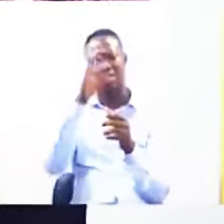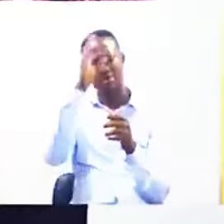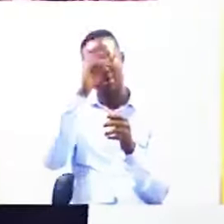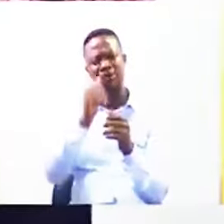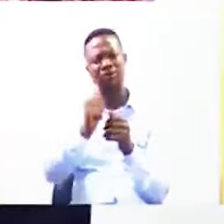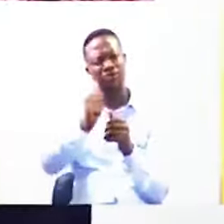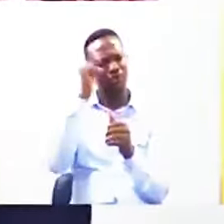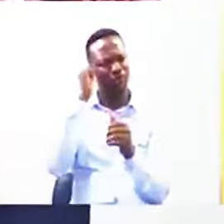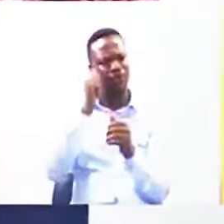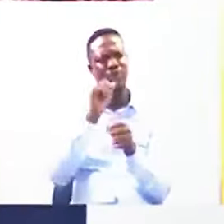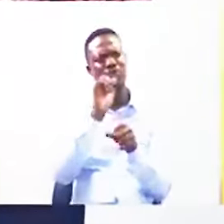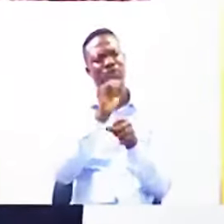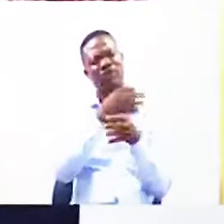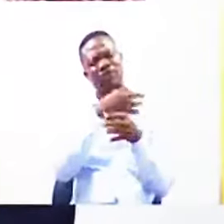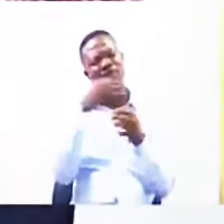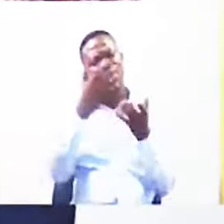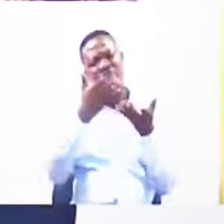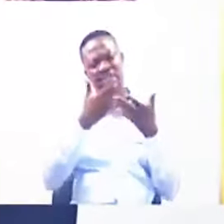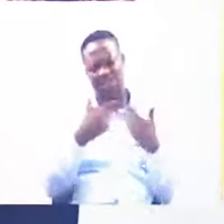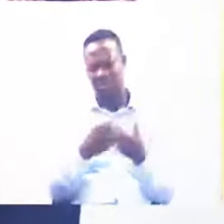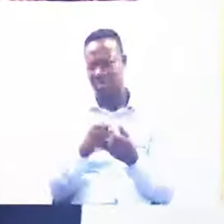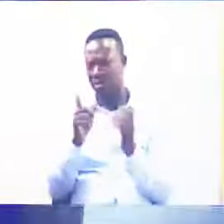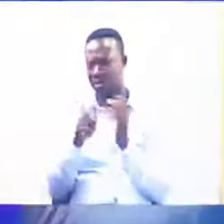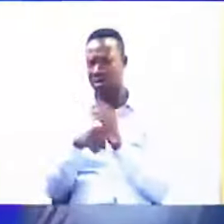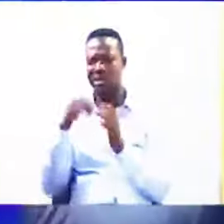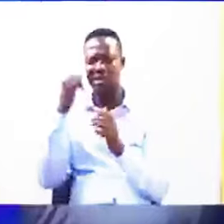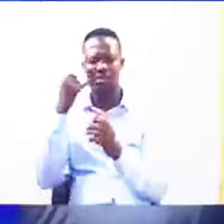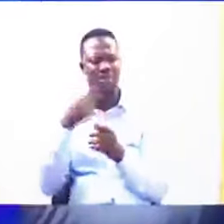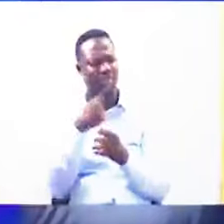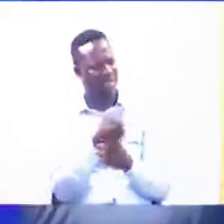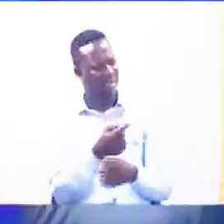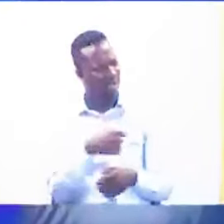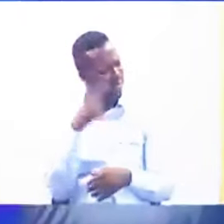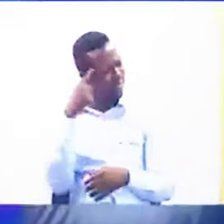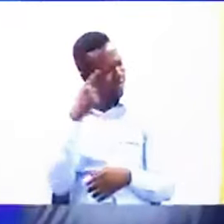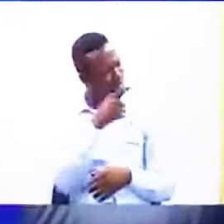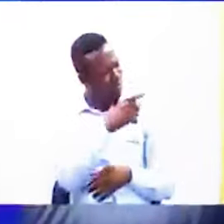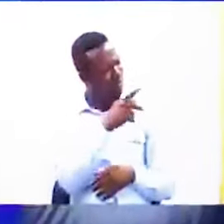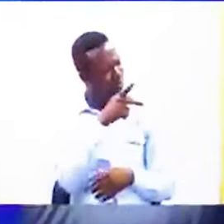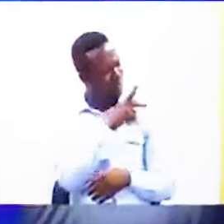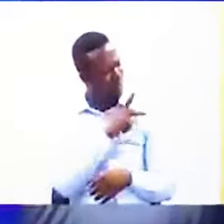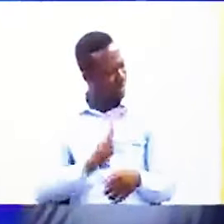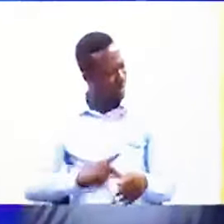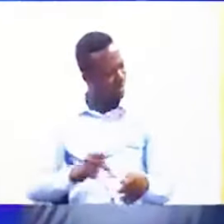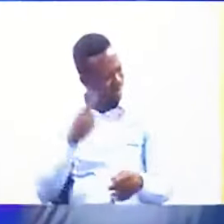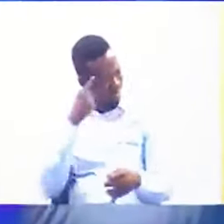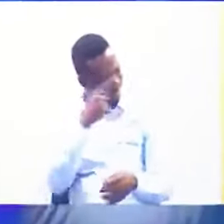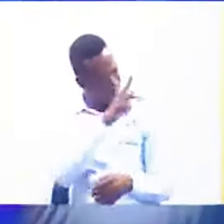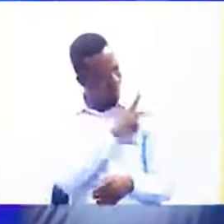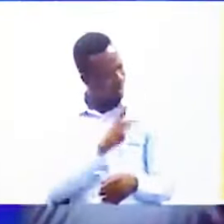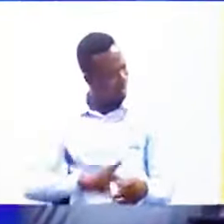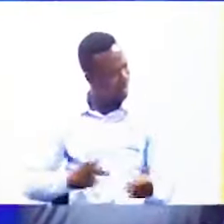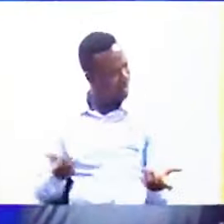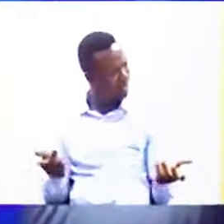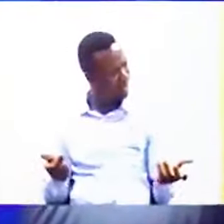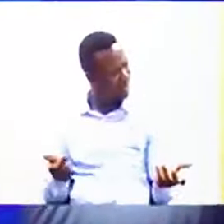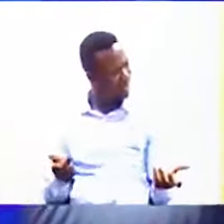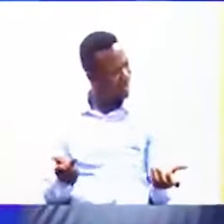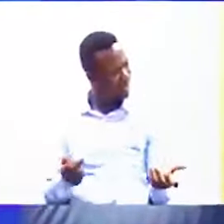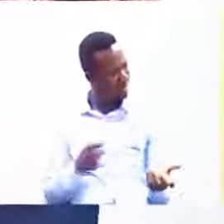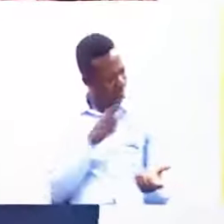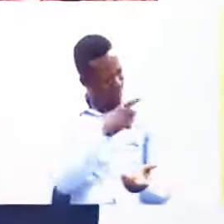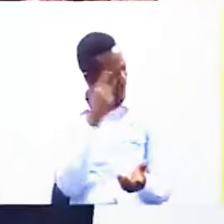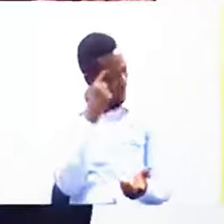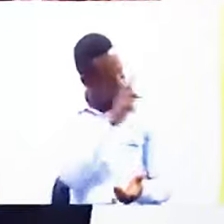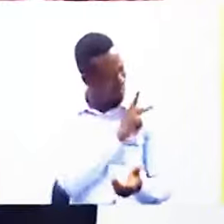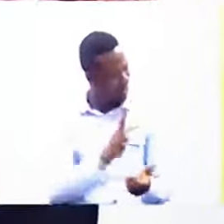that. The woman looked at him. So I thought you were the king. Yeah. I thought you were the king. And Anani soon, you know, say,